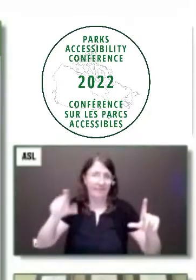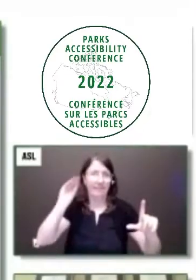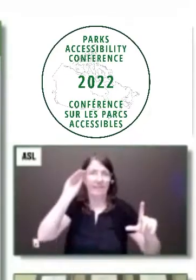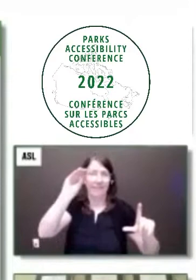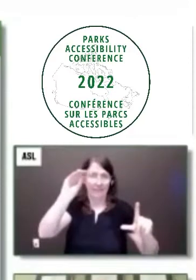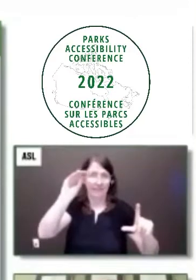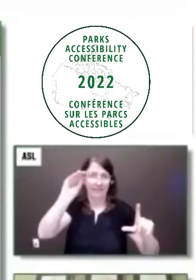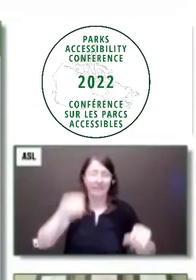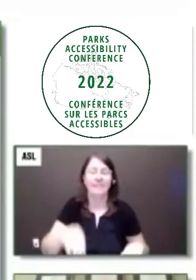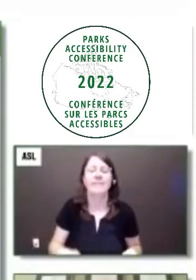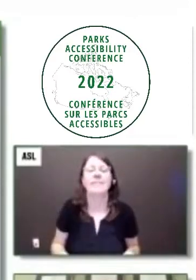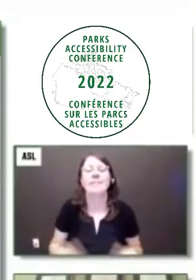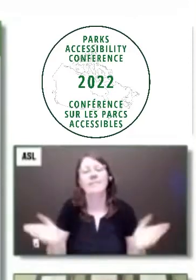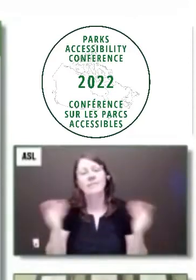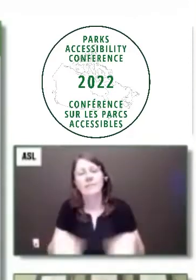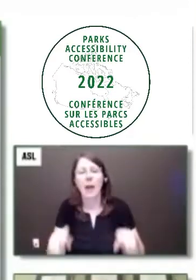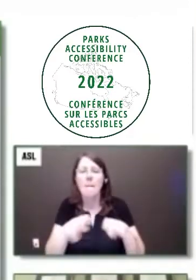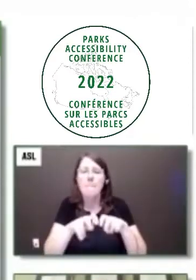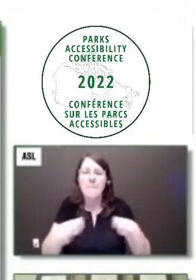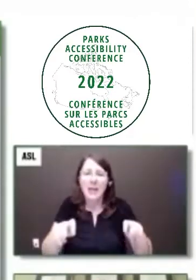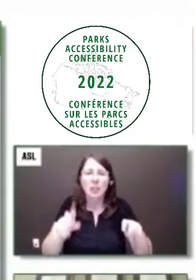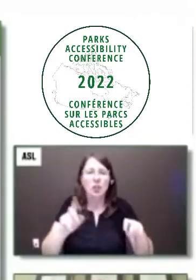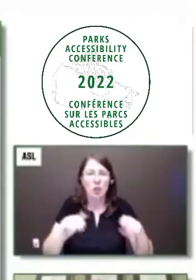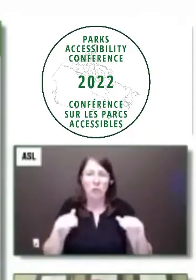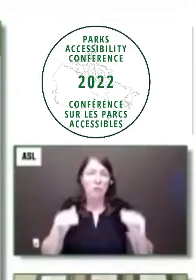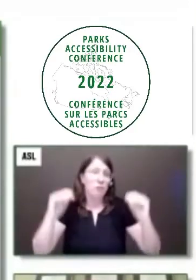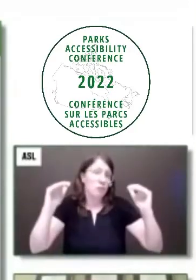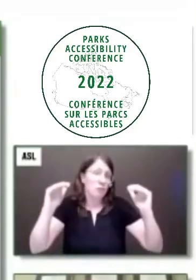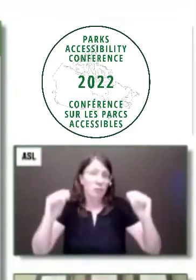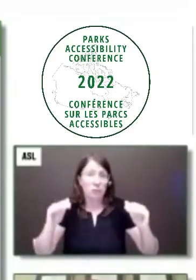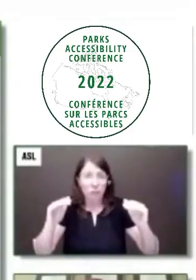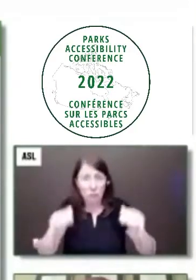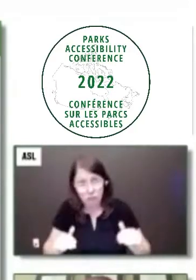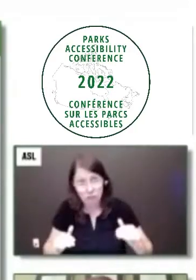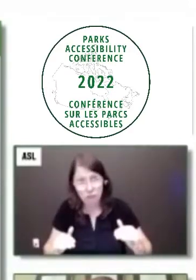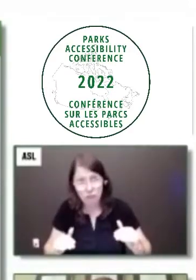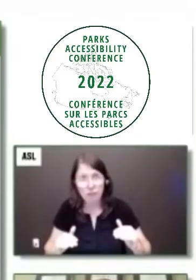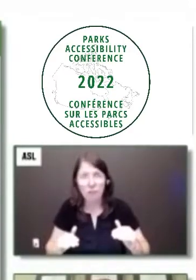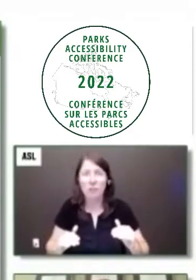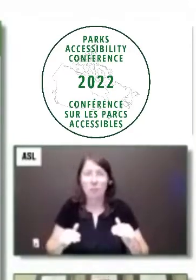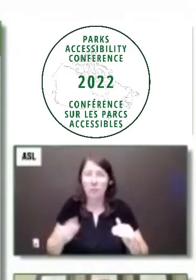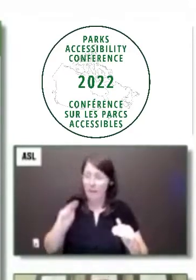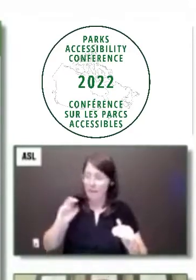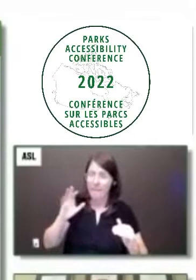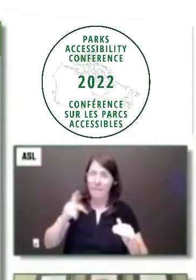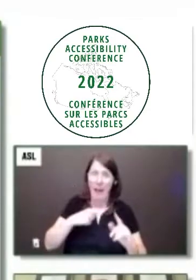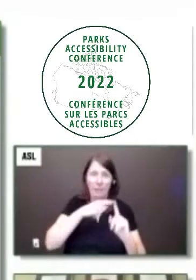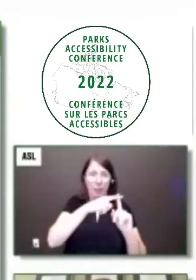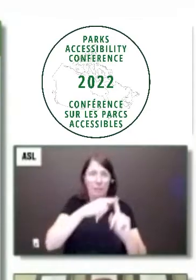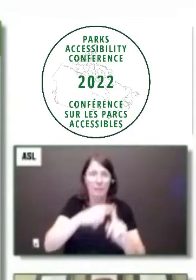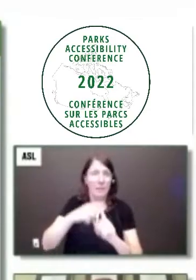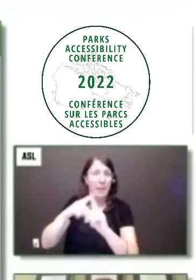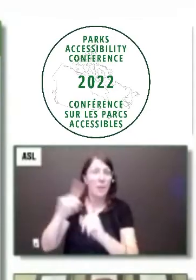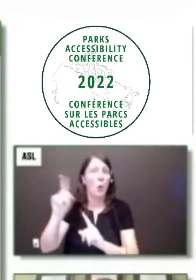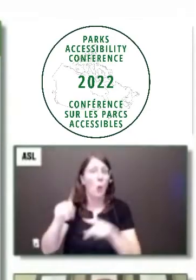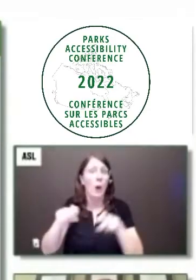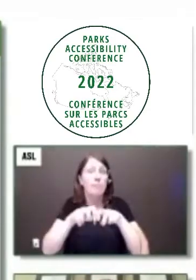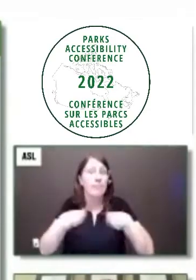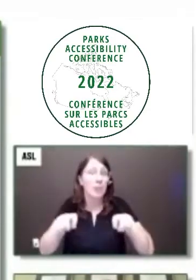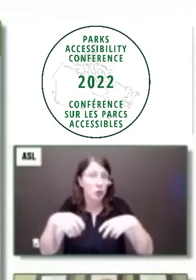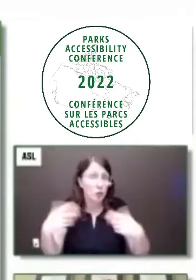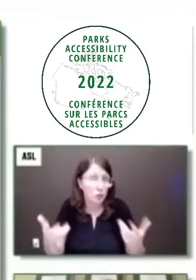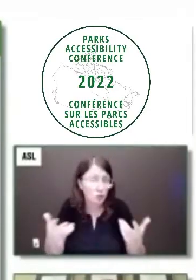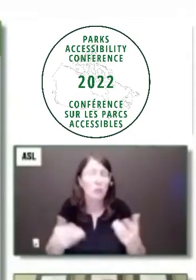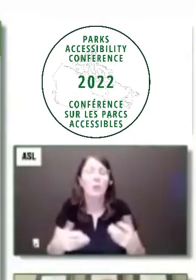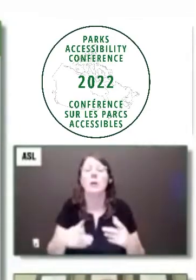this high, or washroom widths and lengths and stuff like that need to be certain standards. But